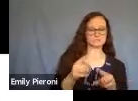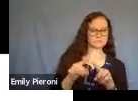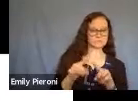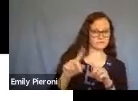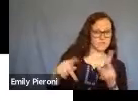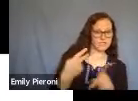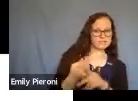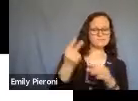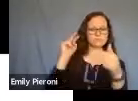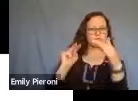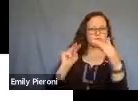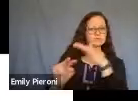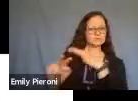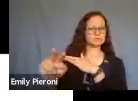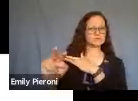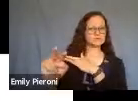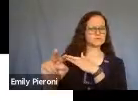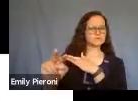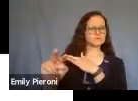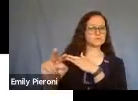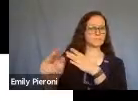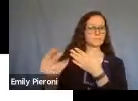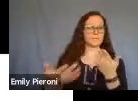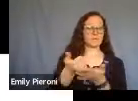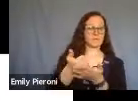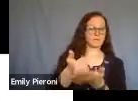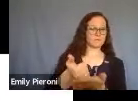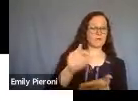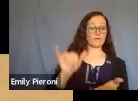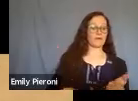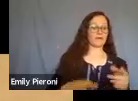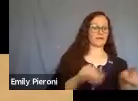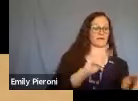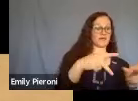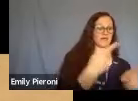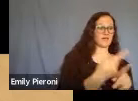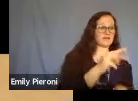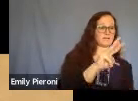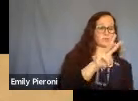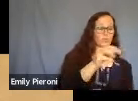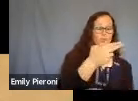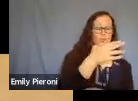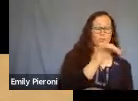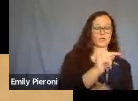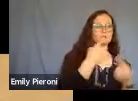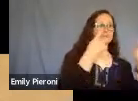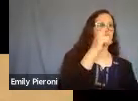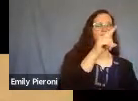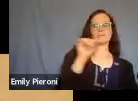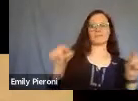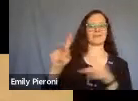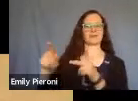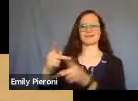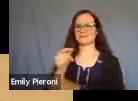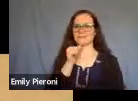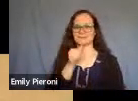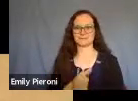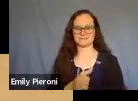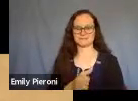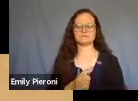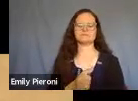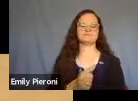predictions, or try to help and say this variety will work, this variety won't work. This is what